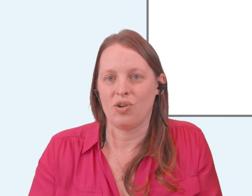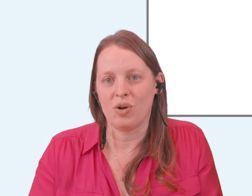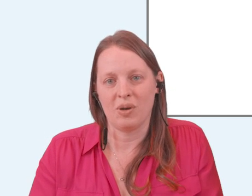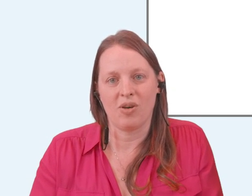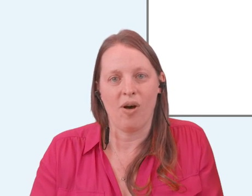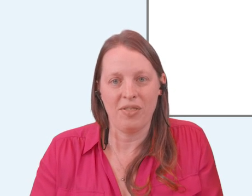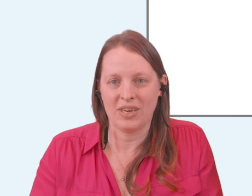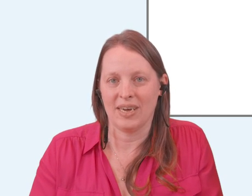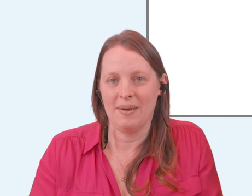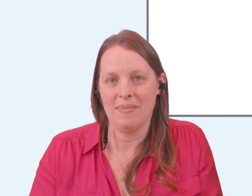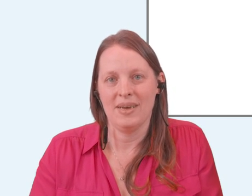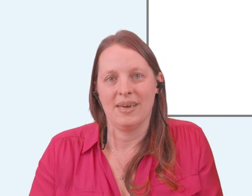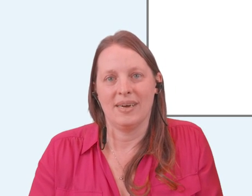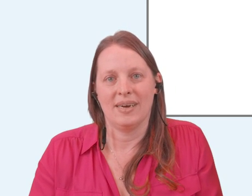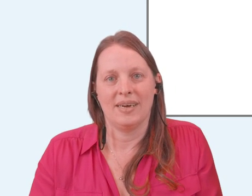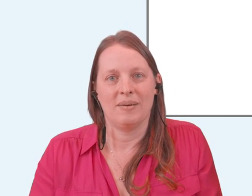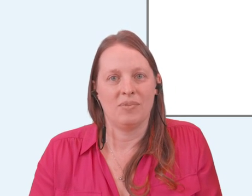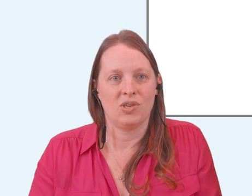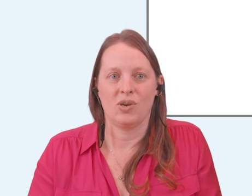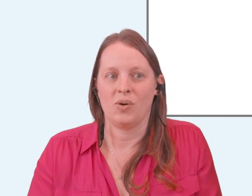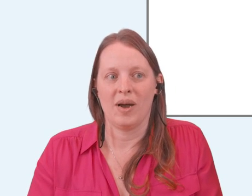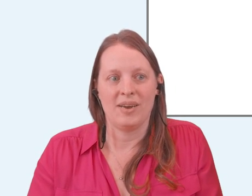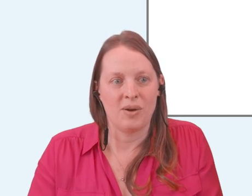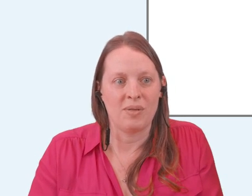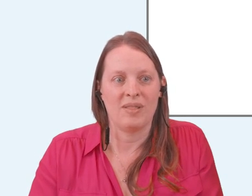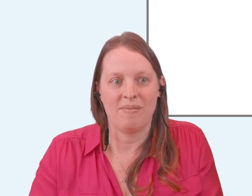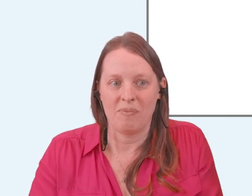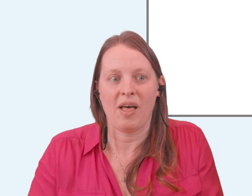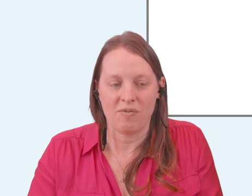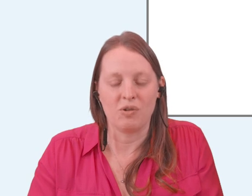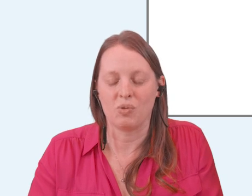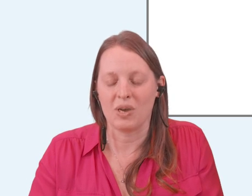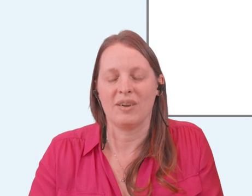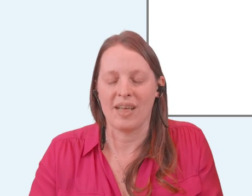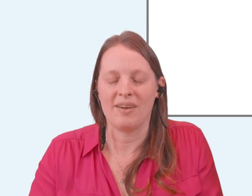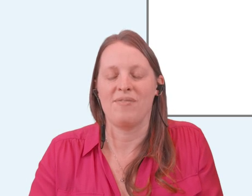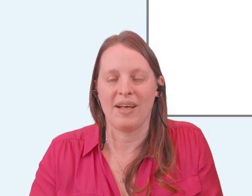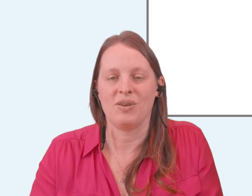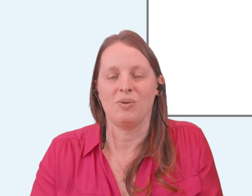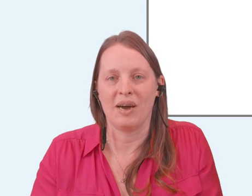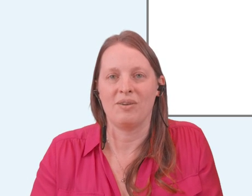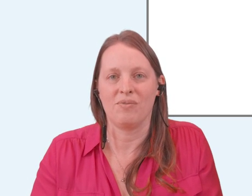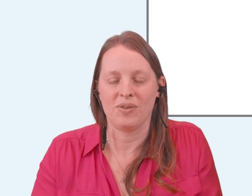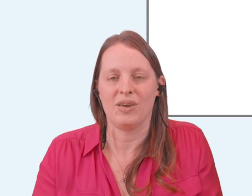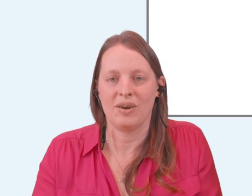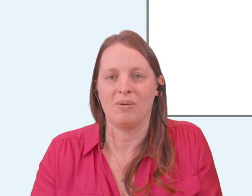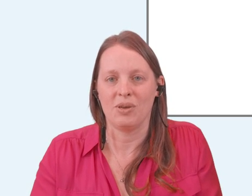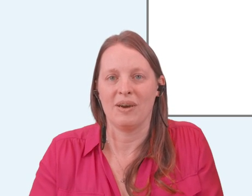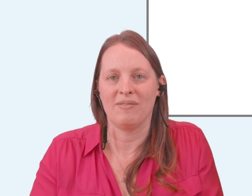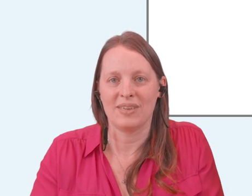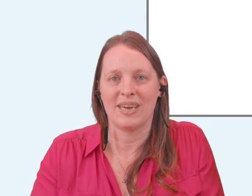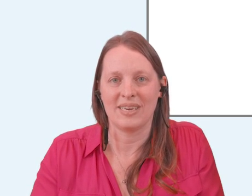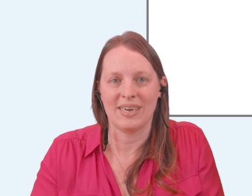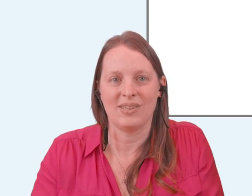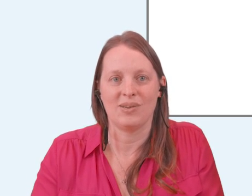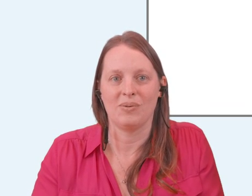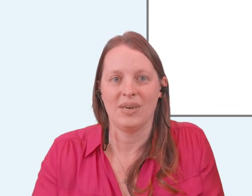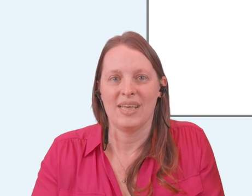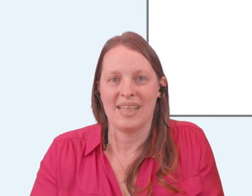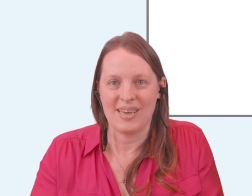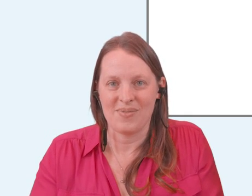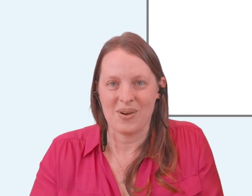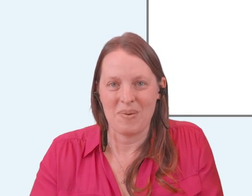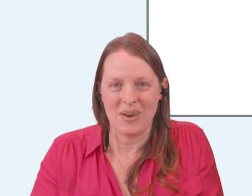clinicians struggle with all the time. So I know that a lot of folks will get a lot of value out of hearing what you have to say tonight.